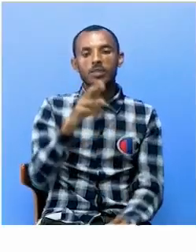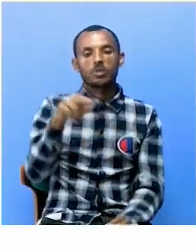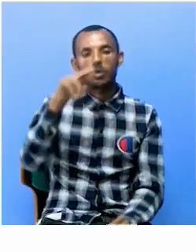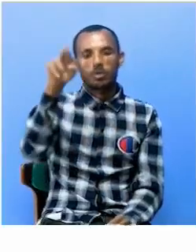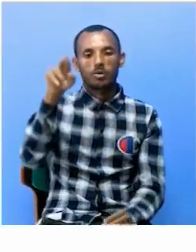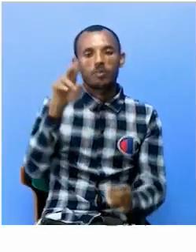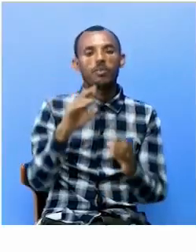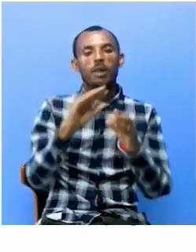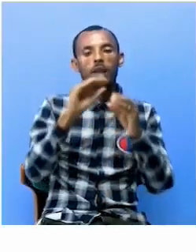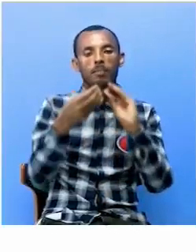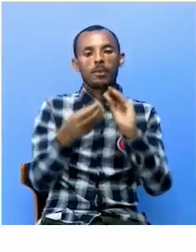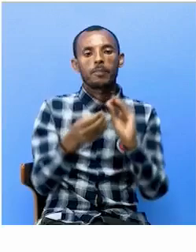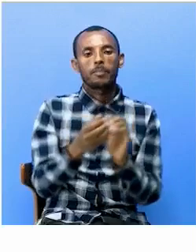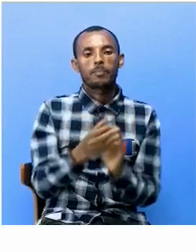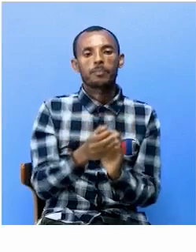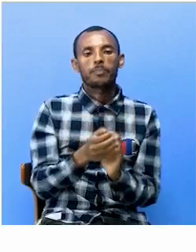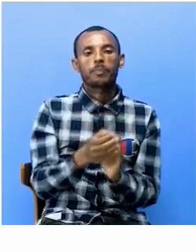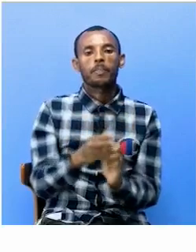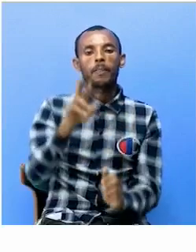of